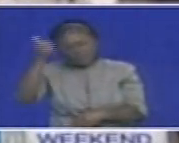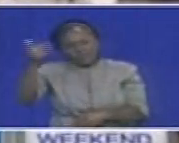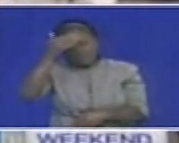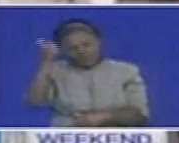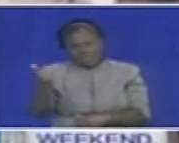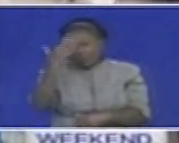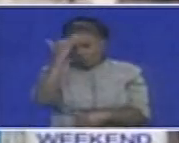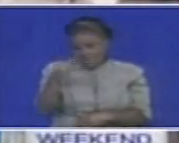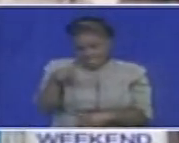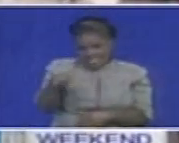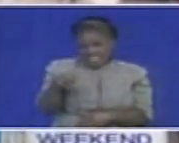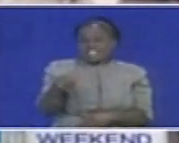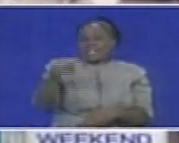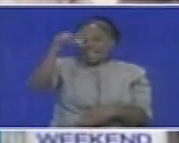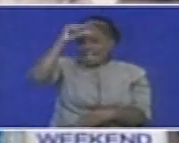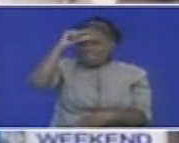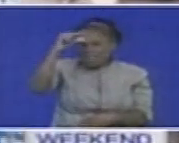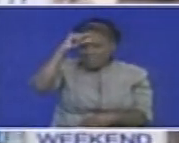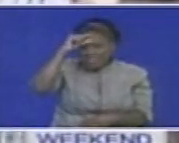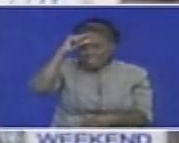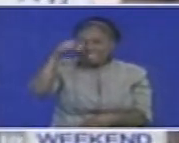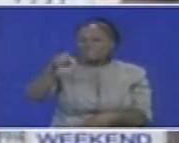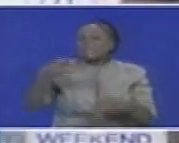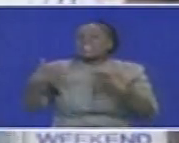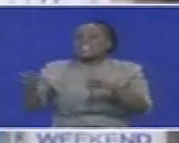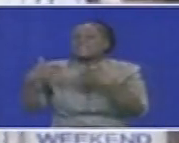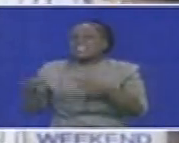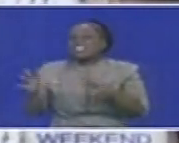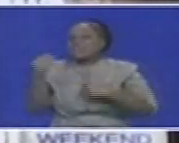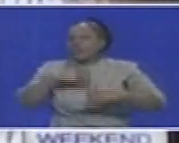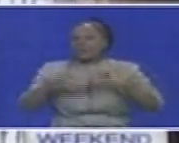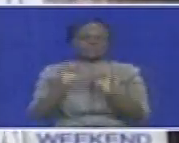wasahau, sababu hii sio serikali ambayo itaachilia ama itolerate corruption hata kidogo.